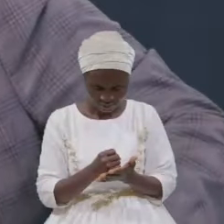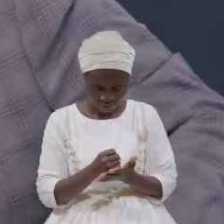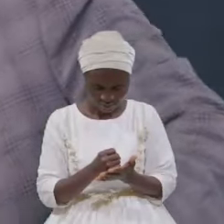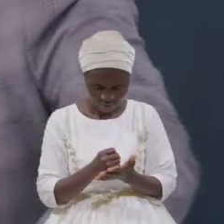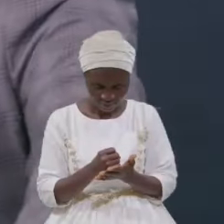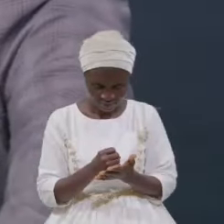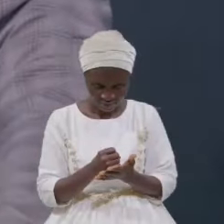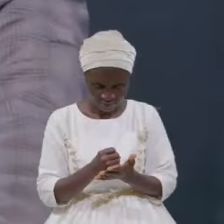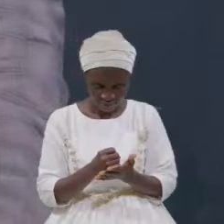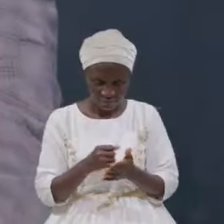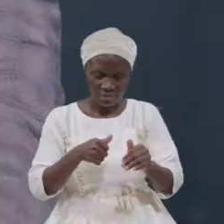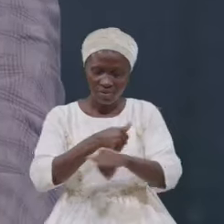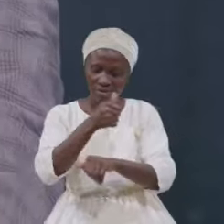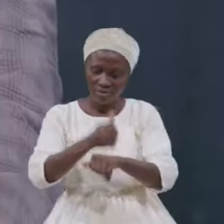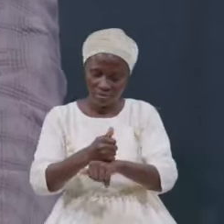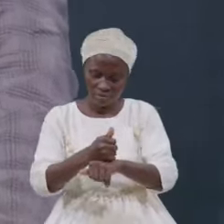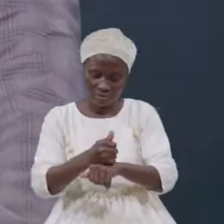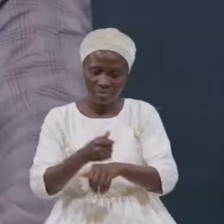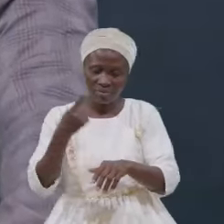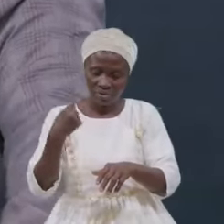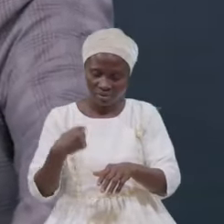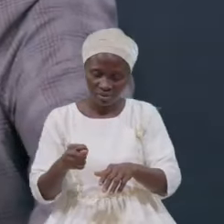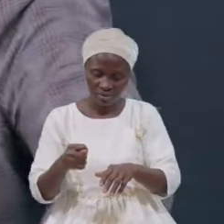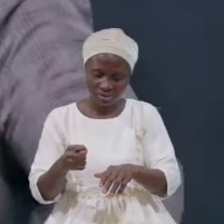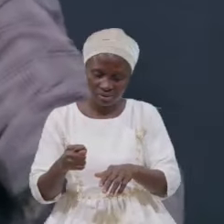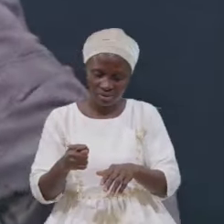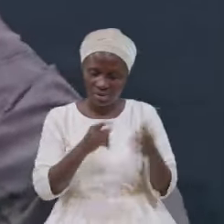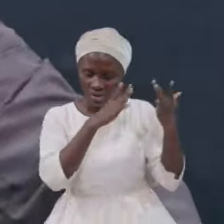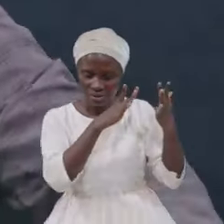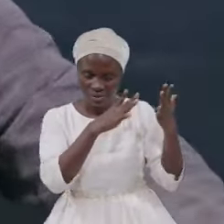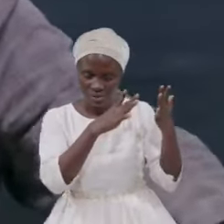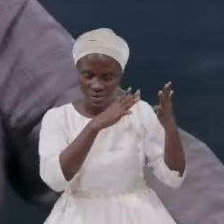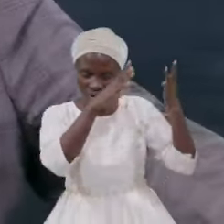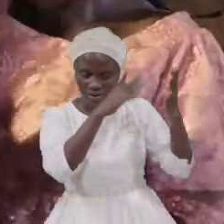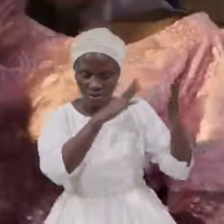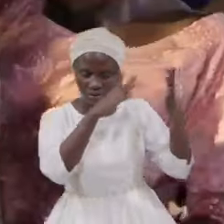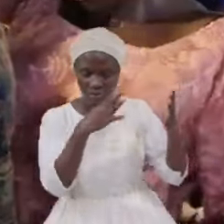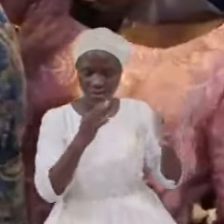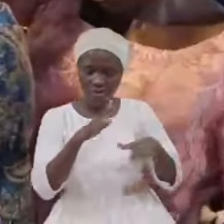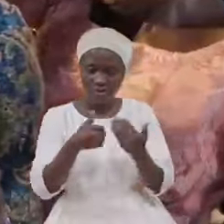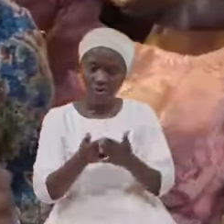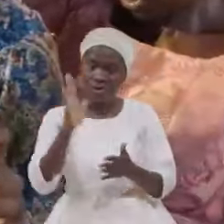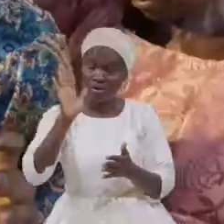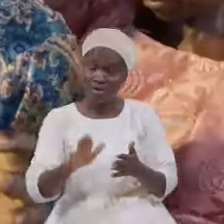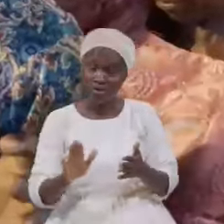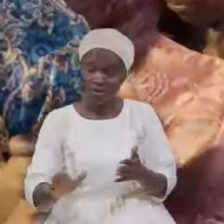expectation of all your children, all your people, in Jesus' name.